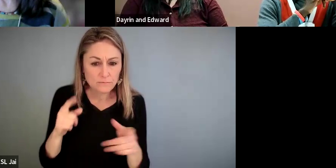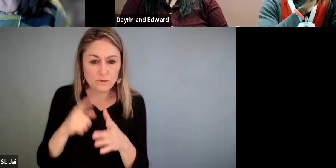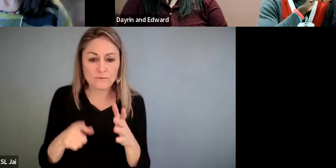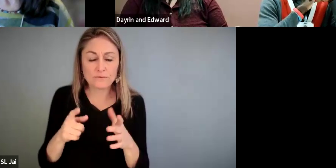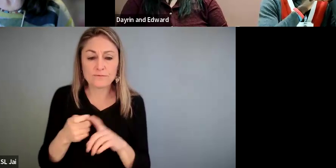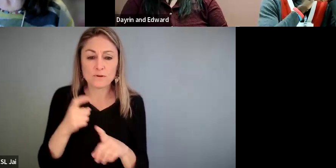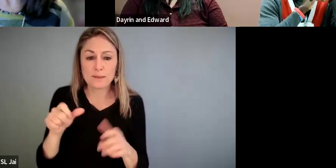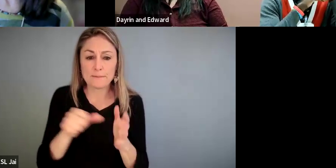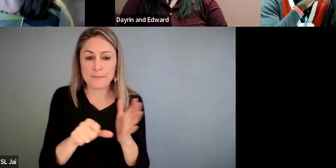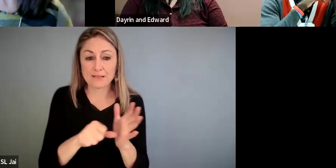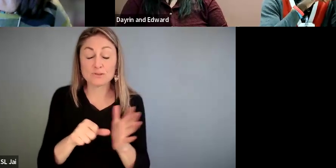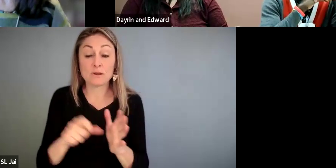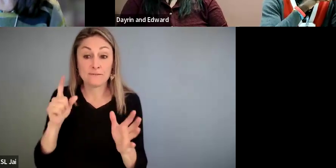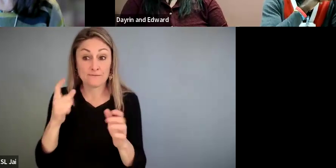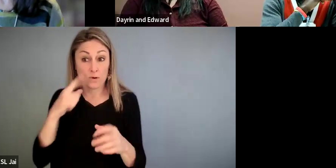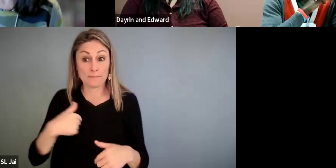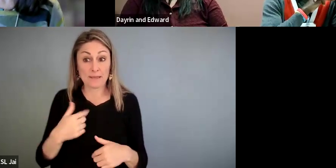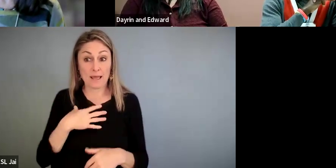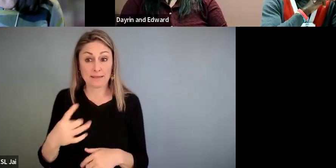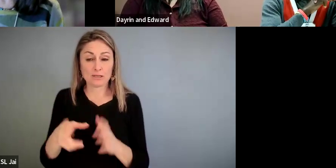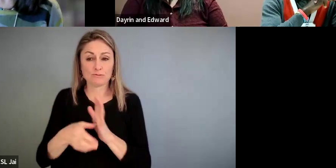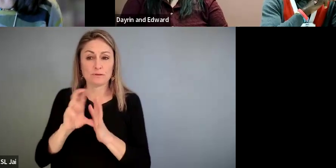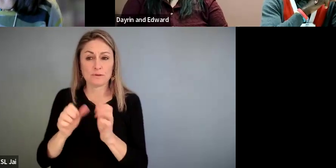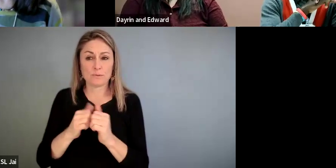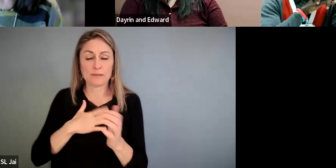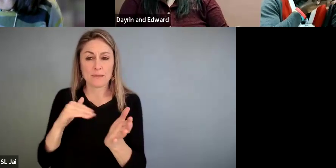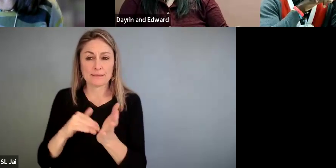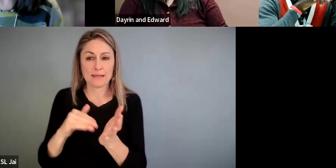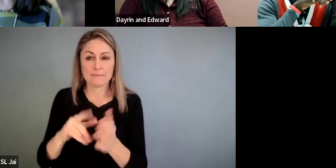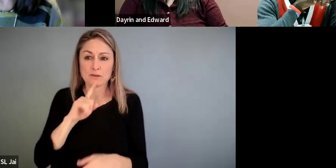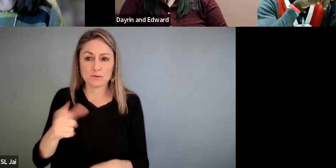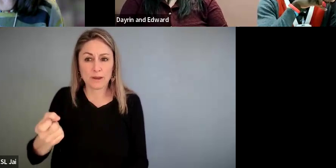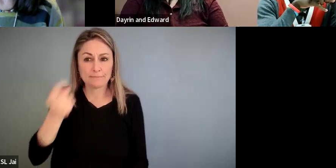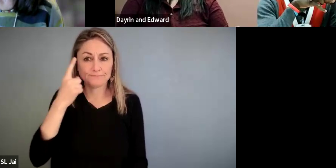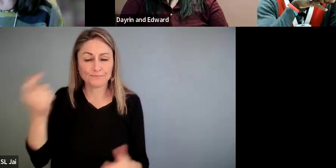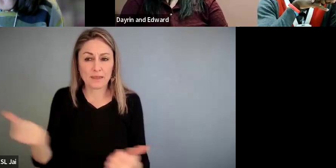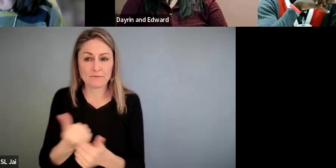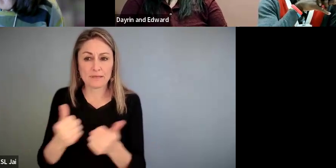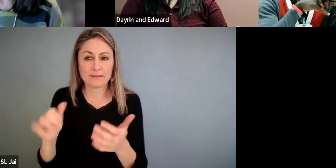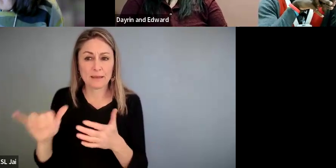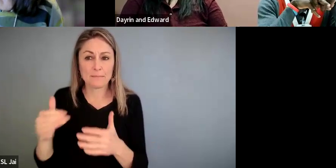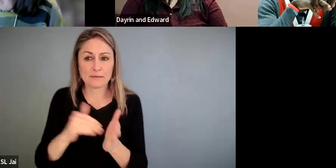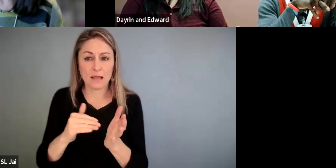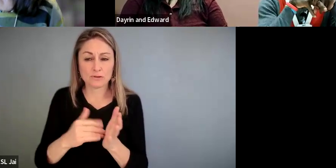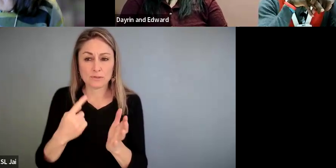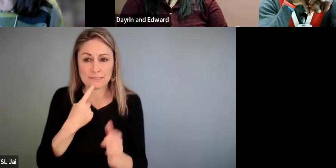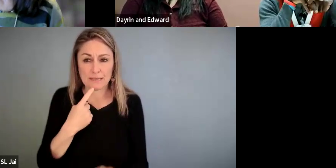For me, I like to review with my doctor just to make sure I understood everything that she has told